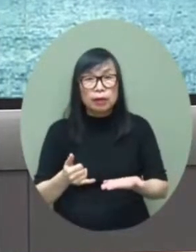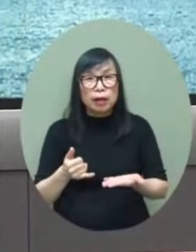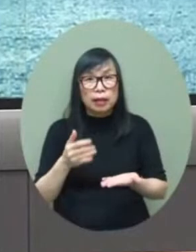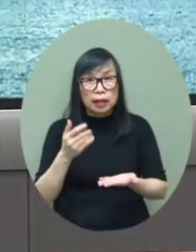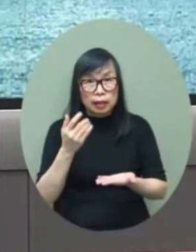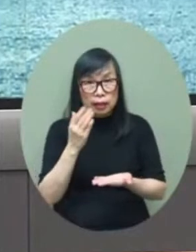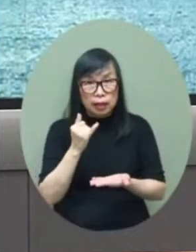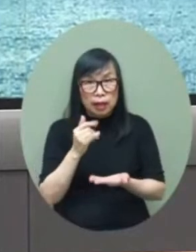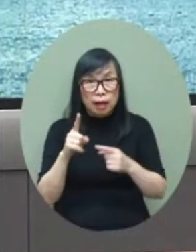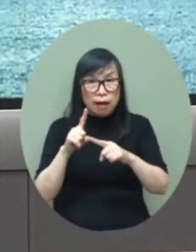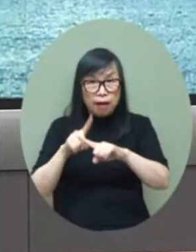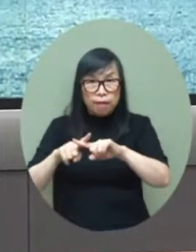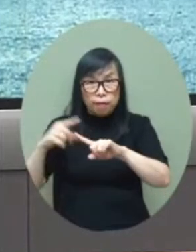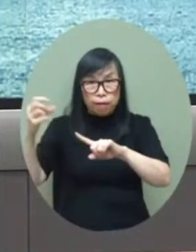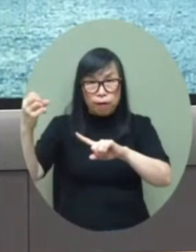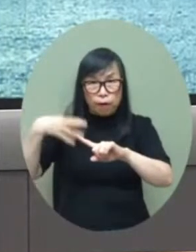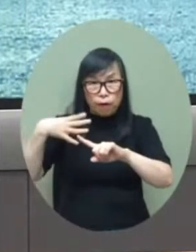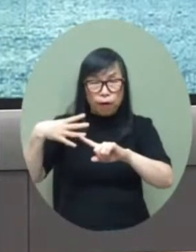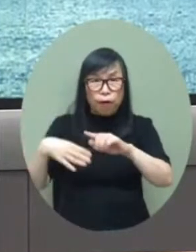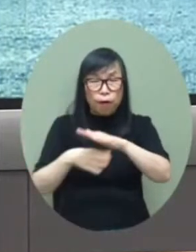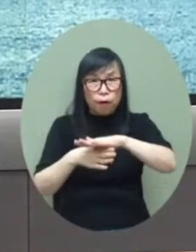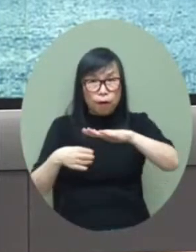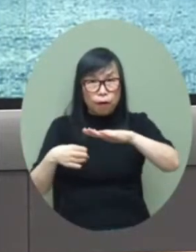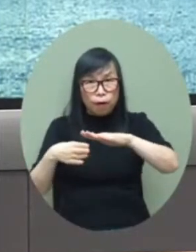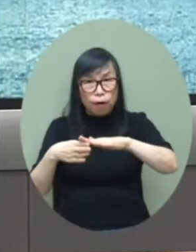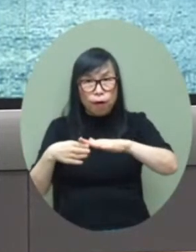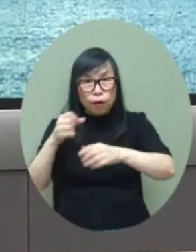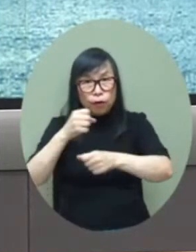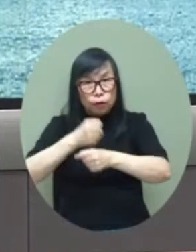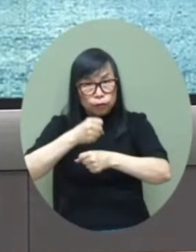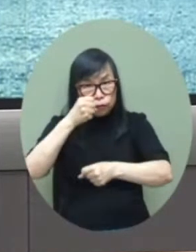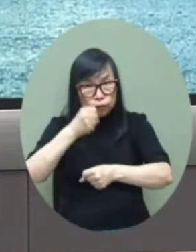from duty and isolated at home.